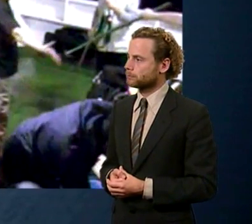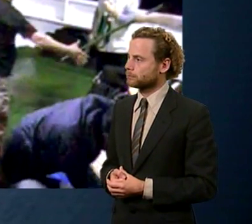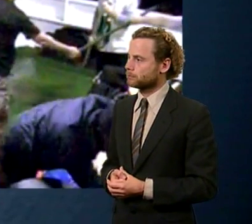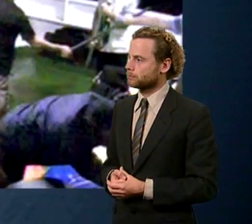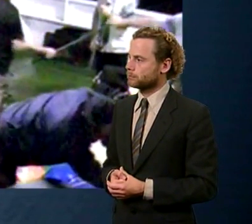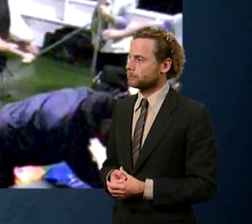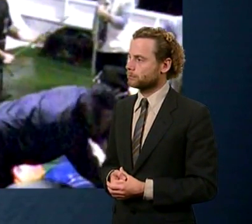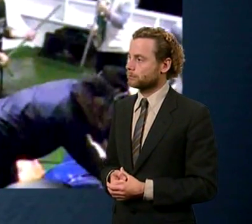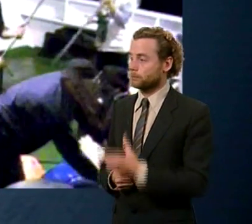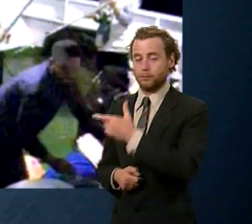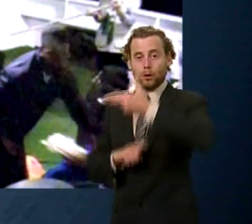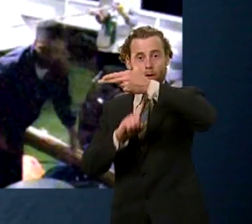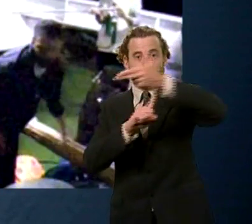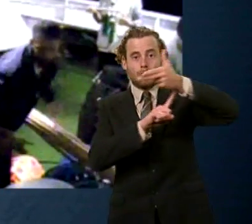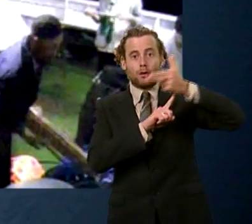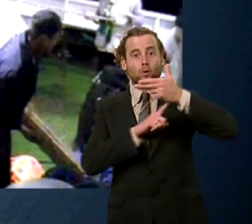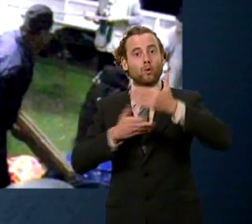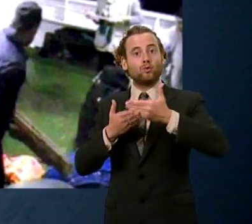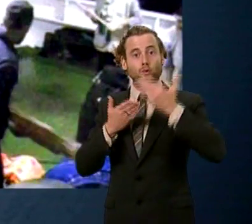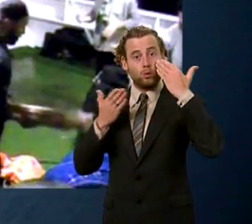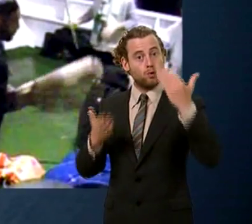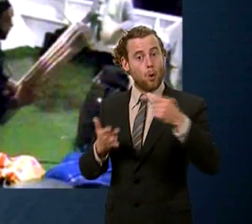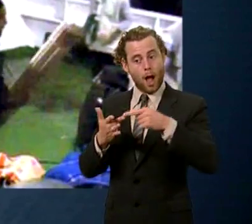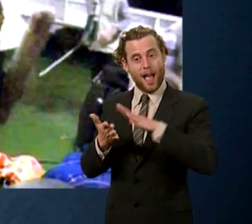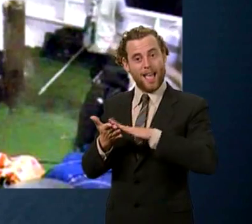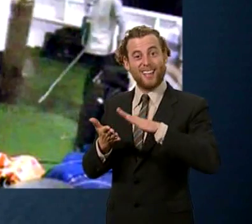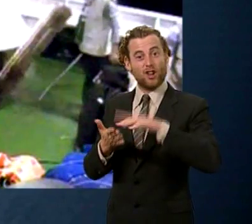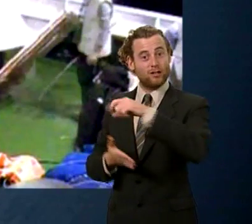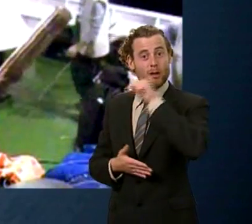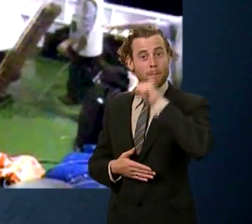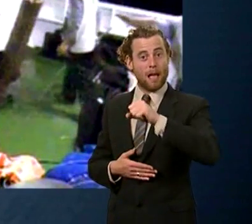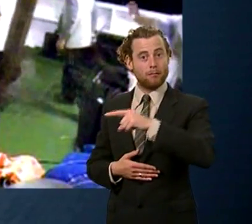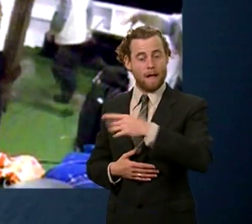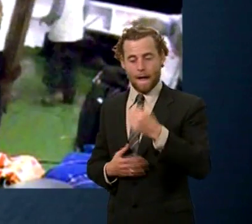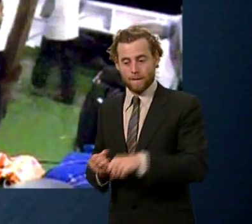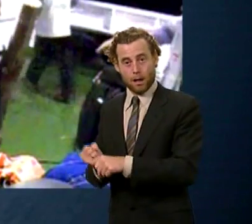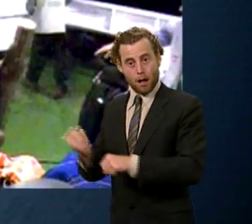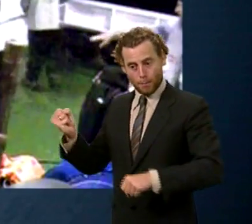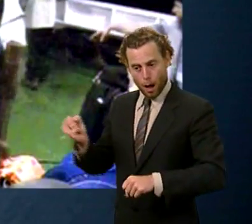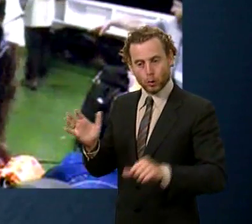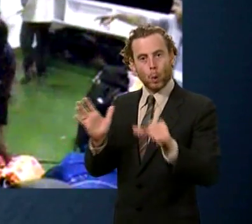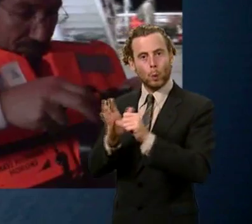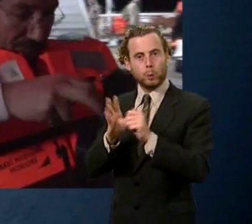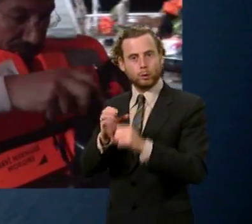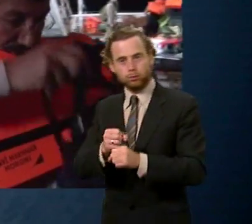The security cameras on the ship show the IHH men on the top deck with bars and wooden